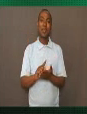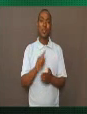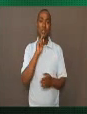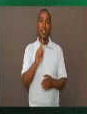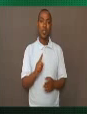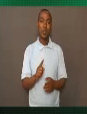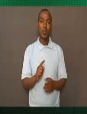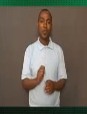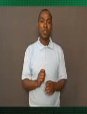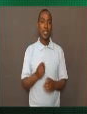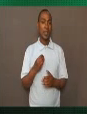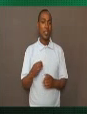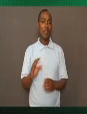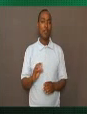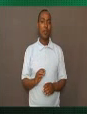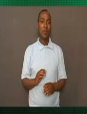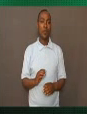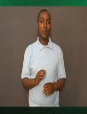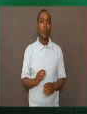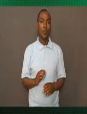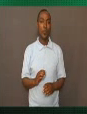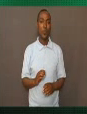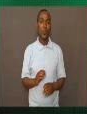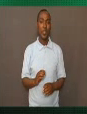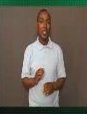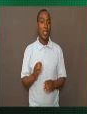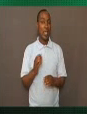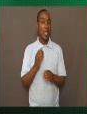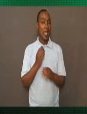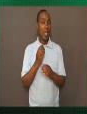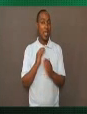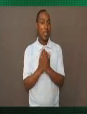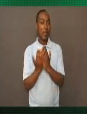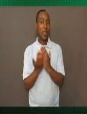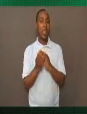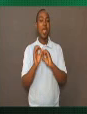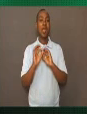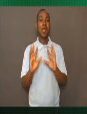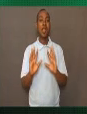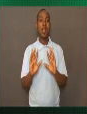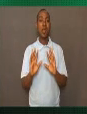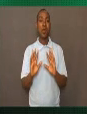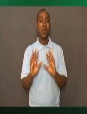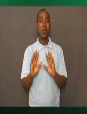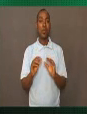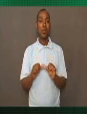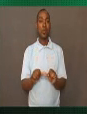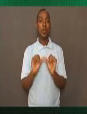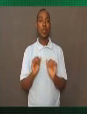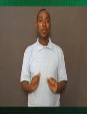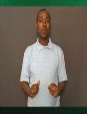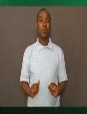will disappear, even if they are untreated. The symptoms may disappear